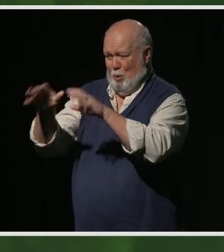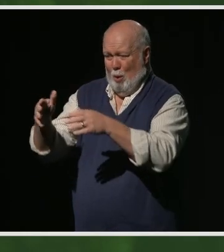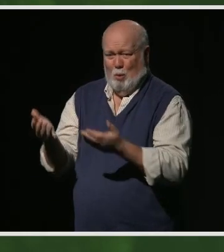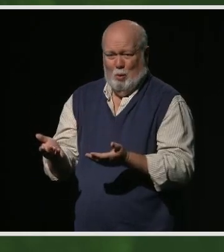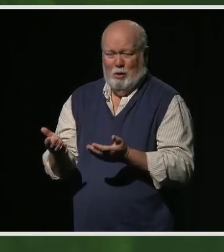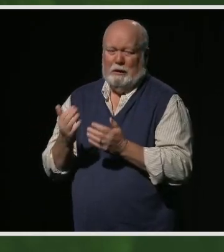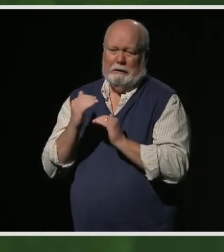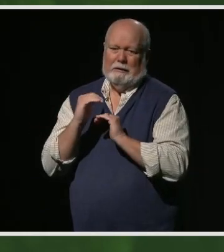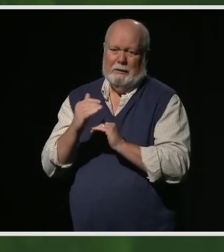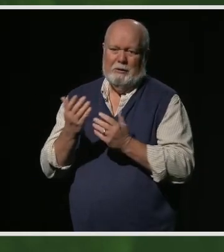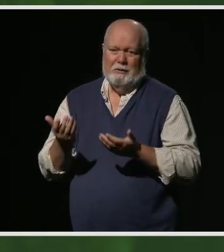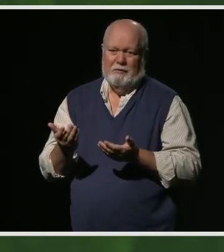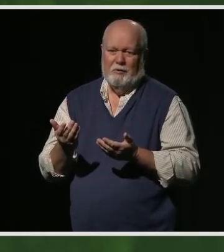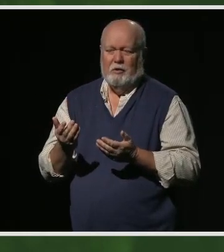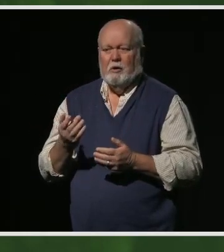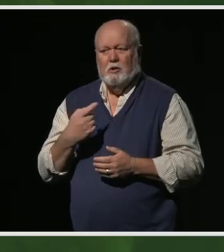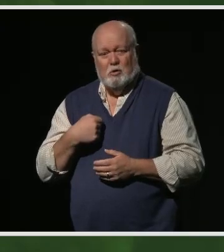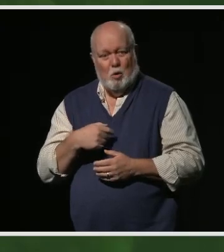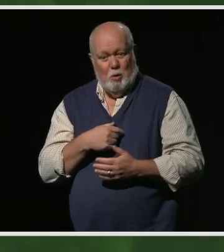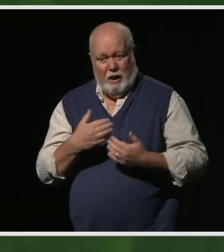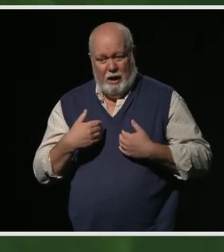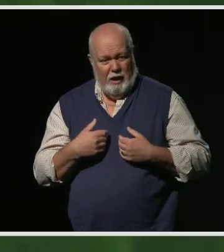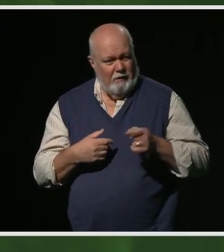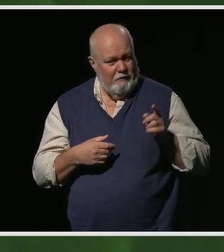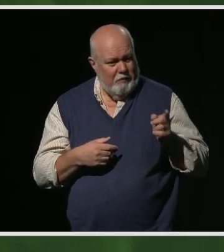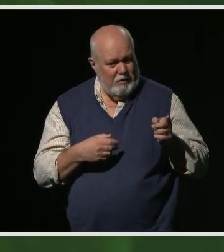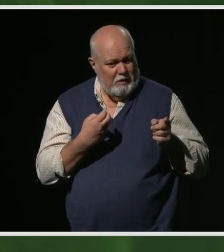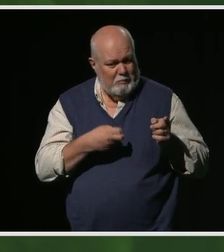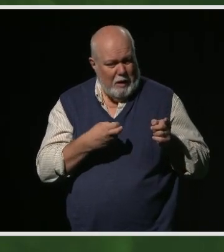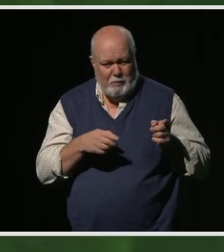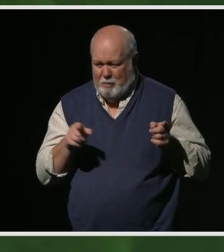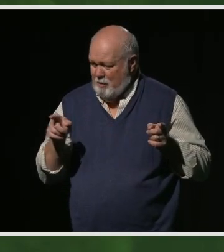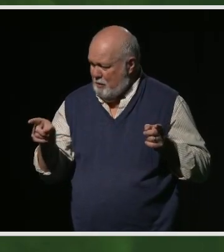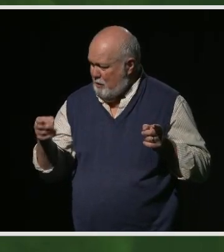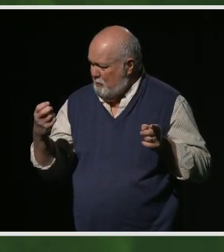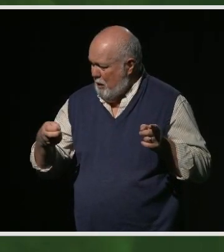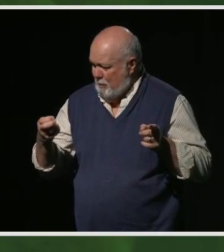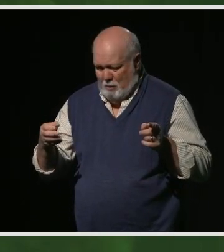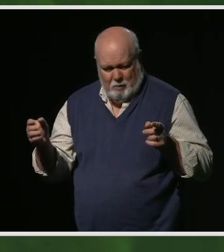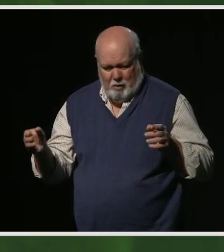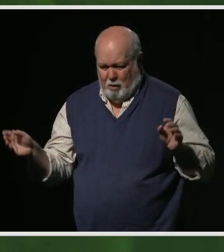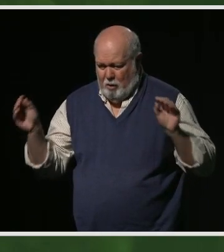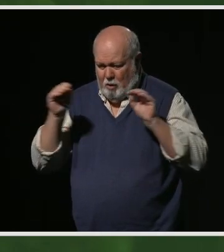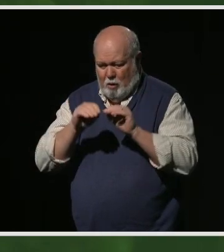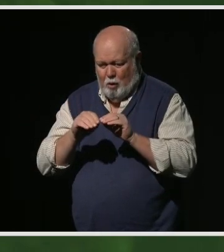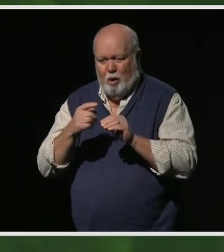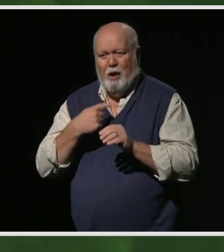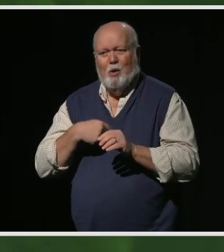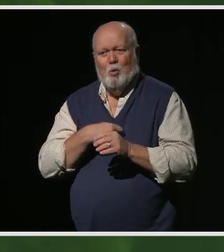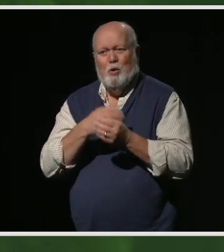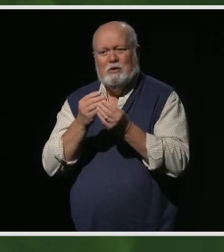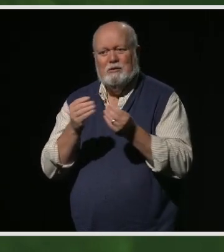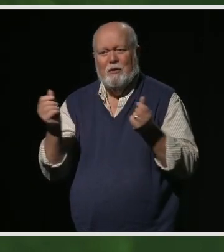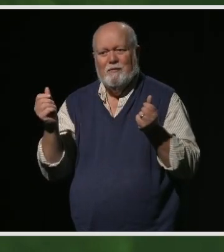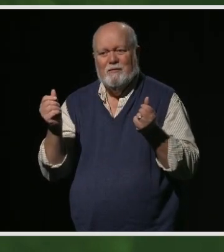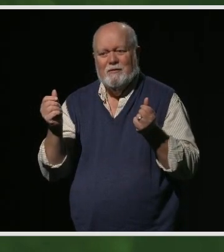So at Living Ink, we've taken these two problems, and with our renewable pigment technology, we're solving that problem.